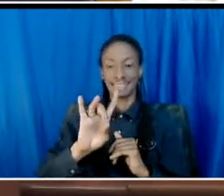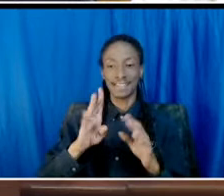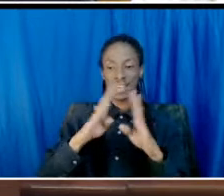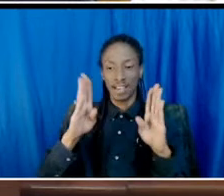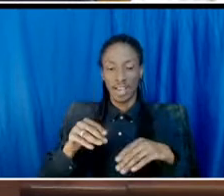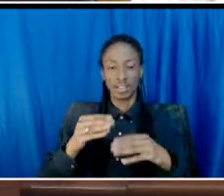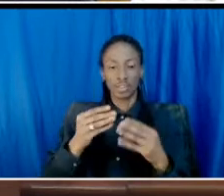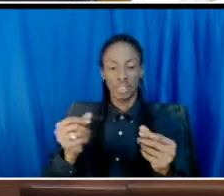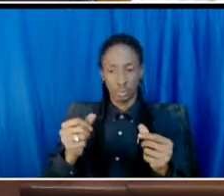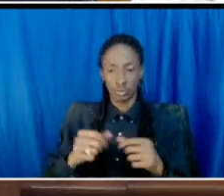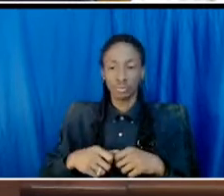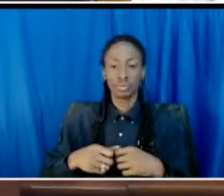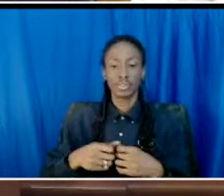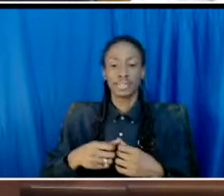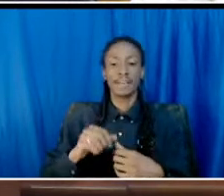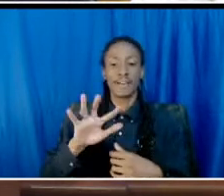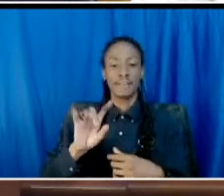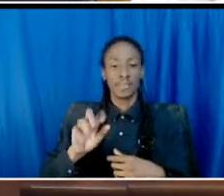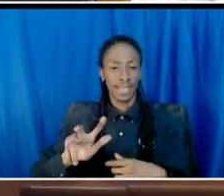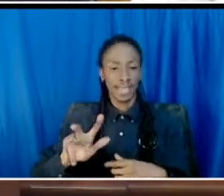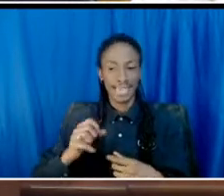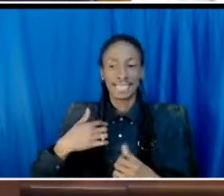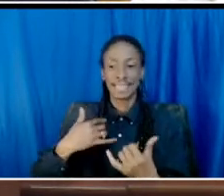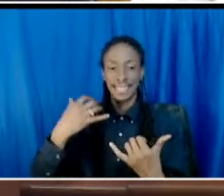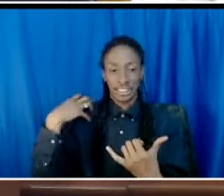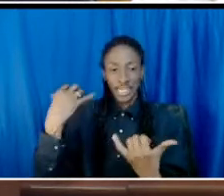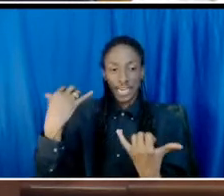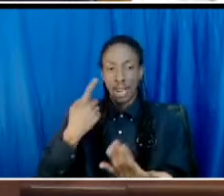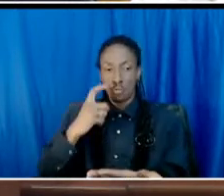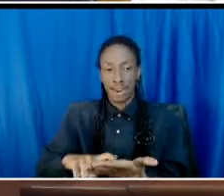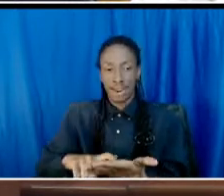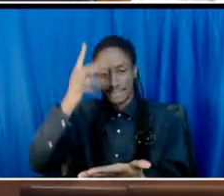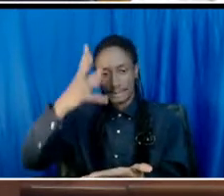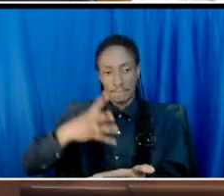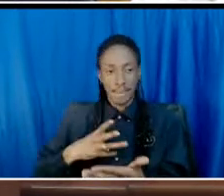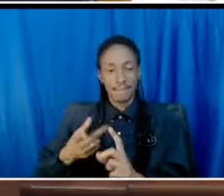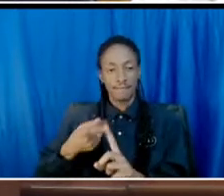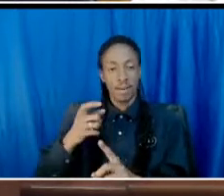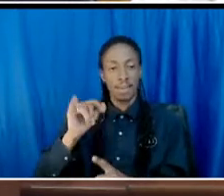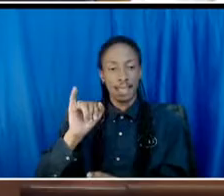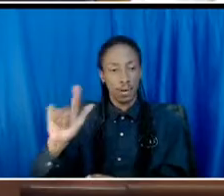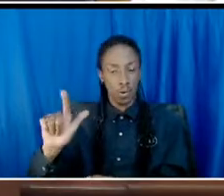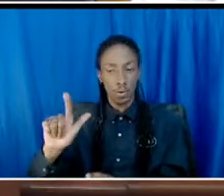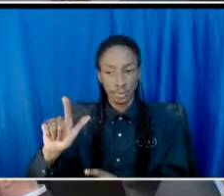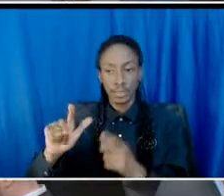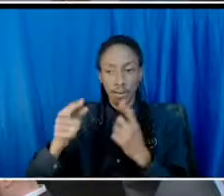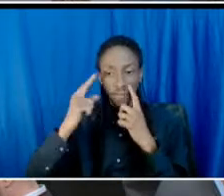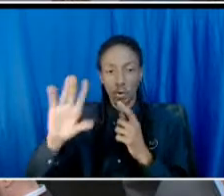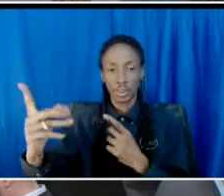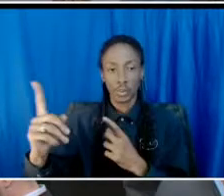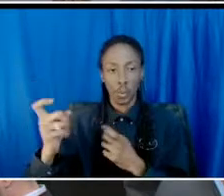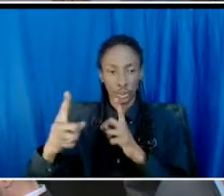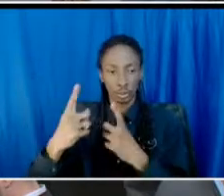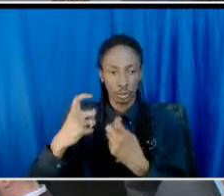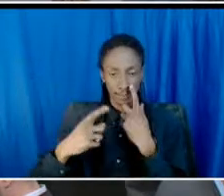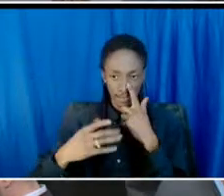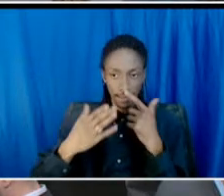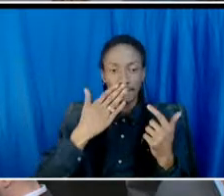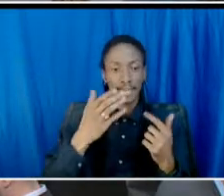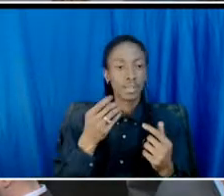chair now recognizes the gentleman from Illinois, Mr. Kensinger, for questions. Thank you, Mr.